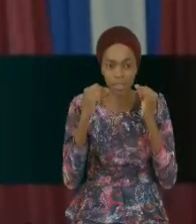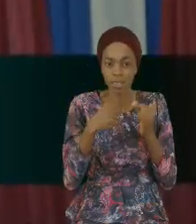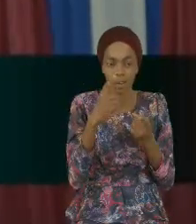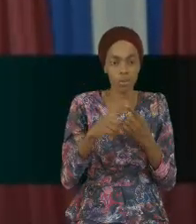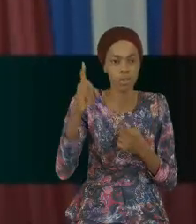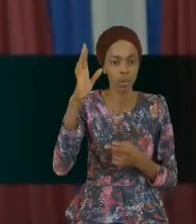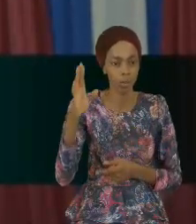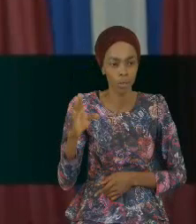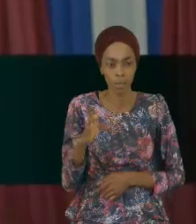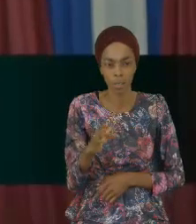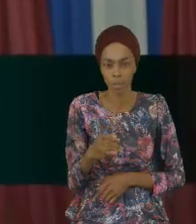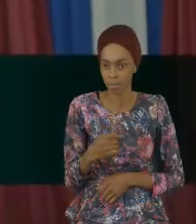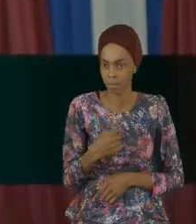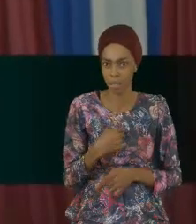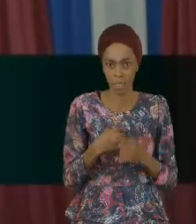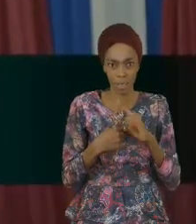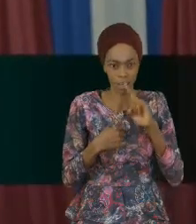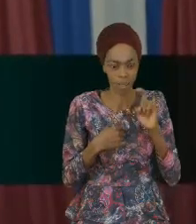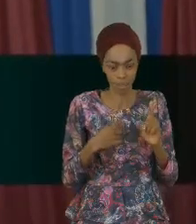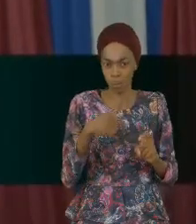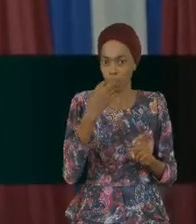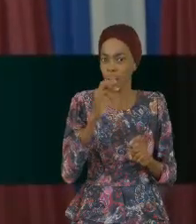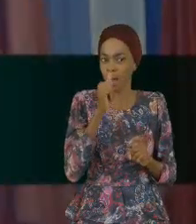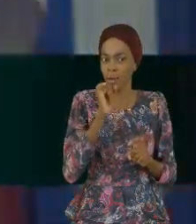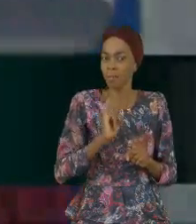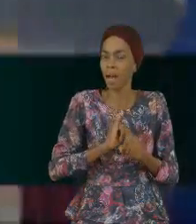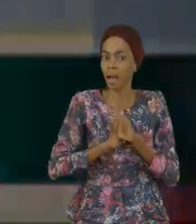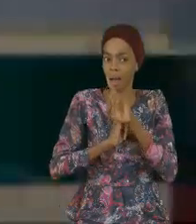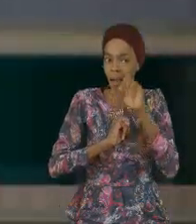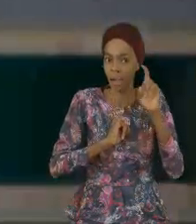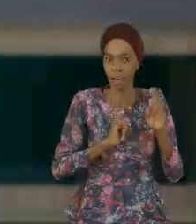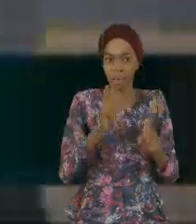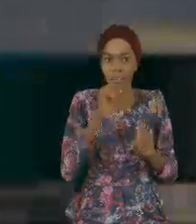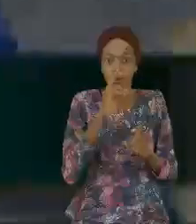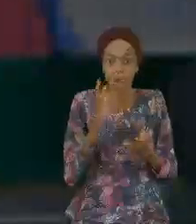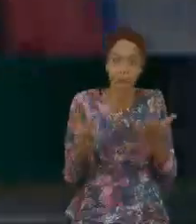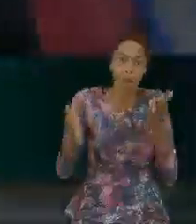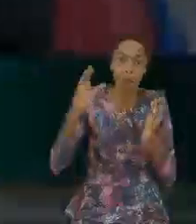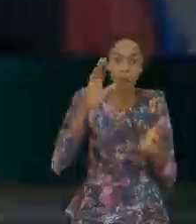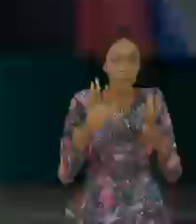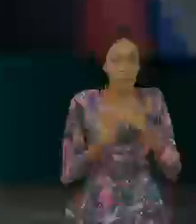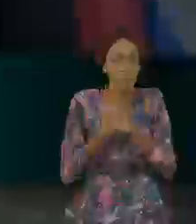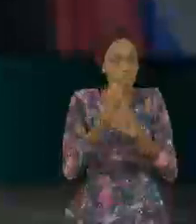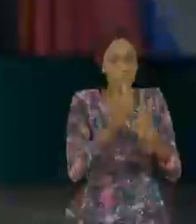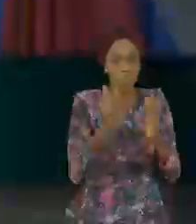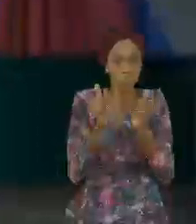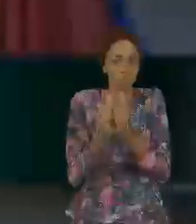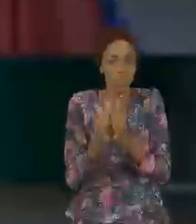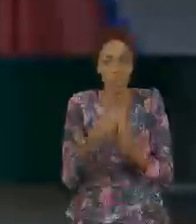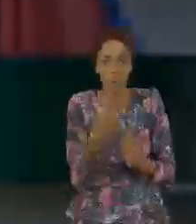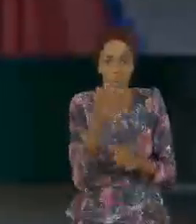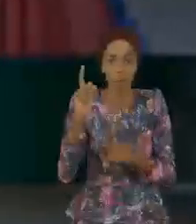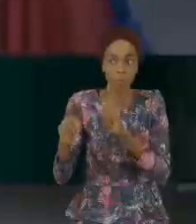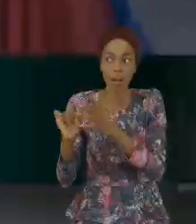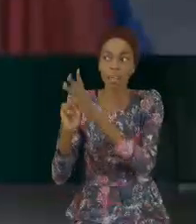me, who am I? We're comparing ourselves with other people. That man, a great